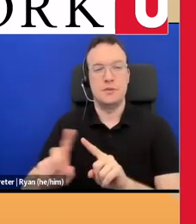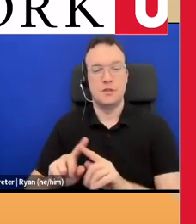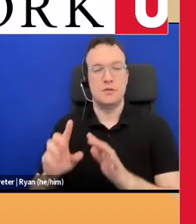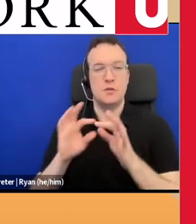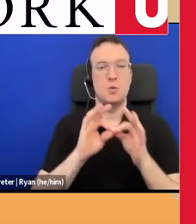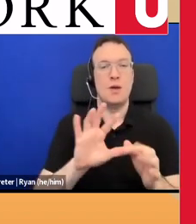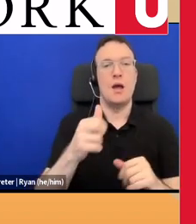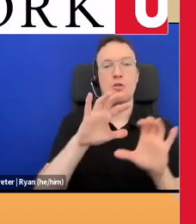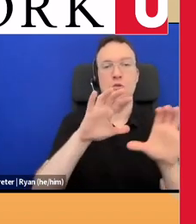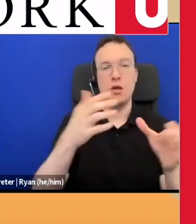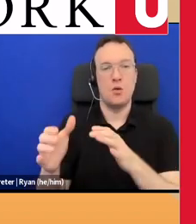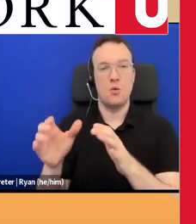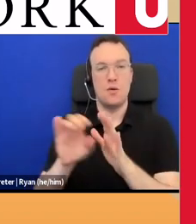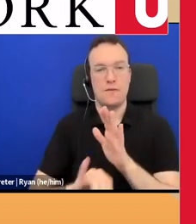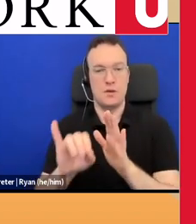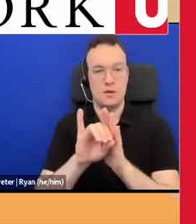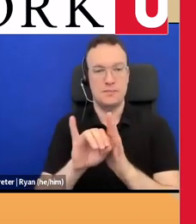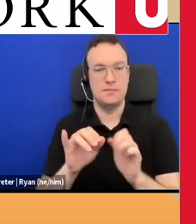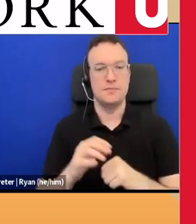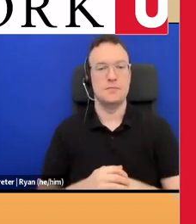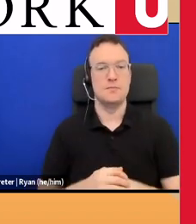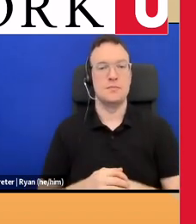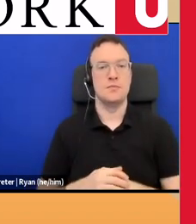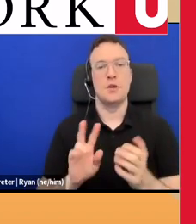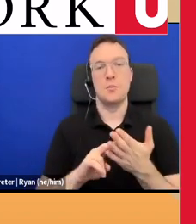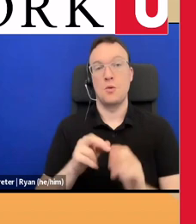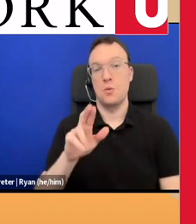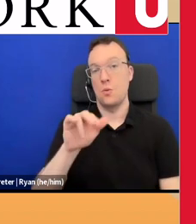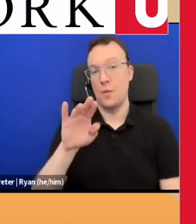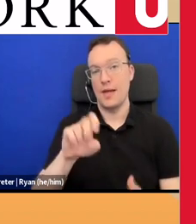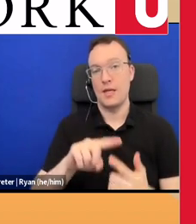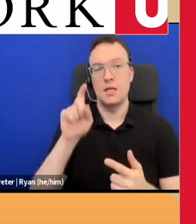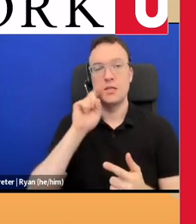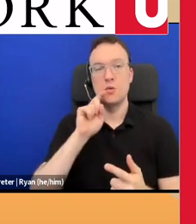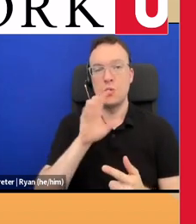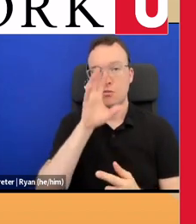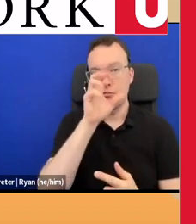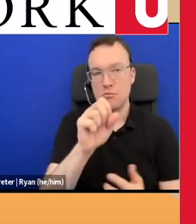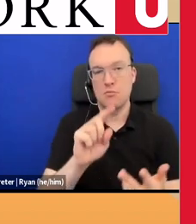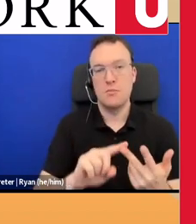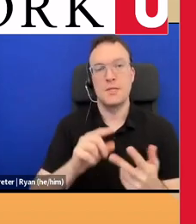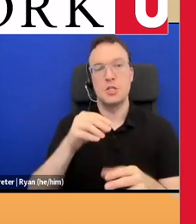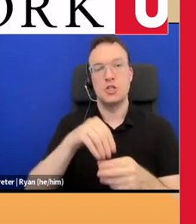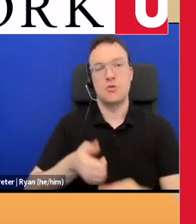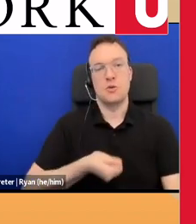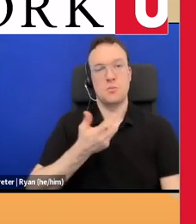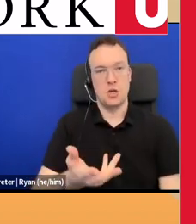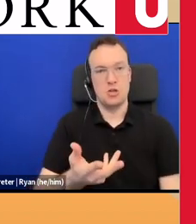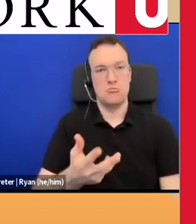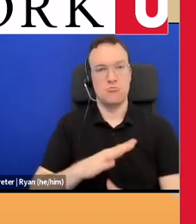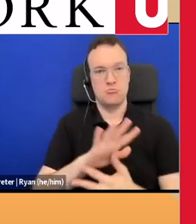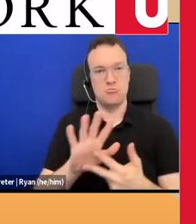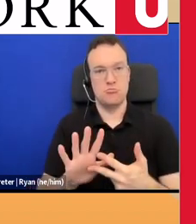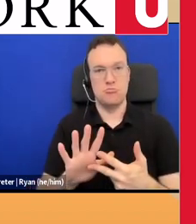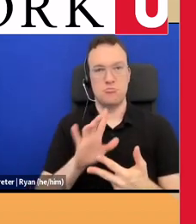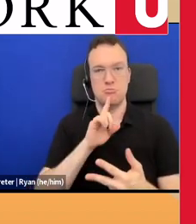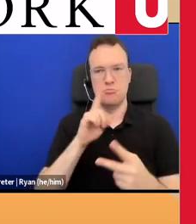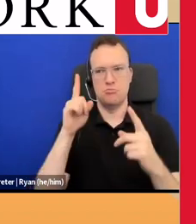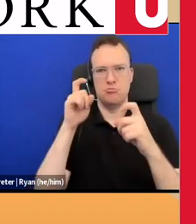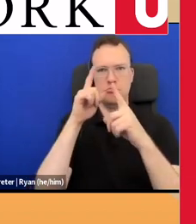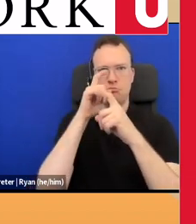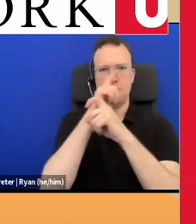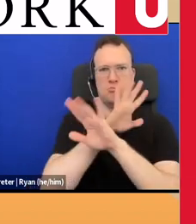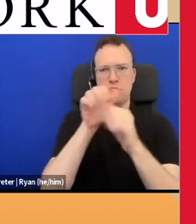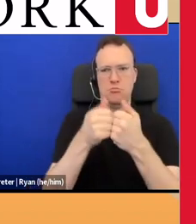other categories of identification, such as race, sexuality, and gender expression, has been one of the most vexing challenges